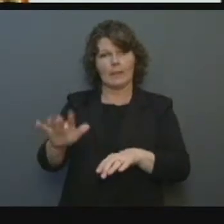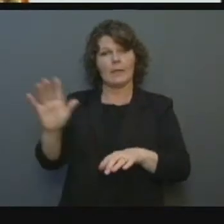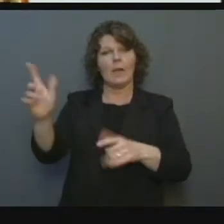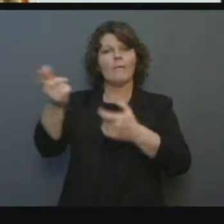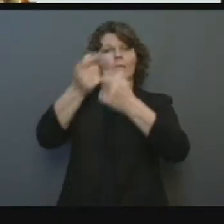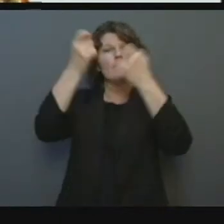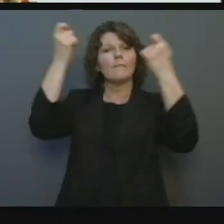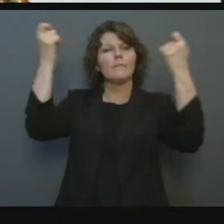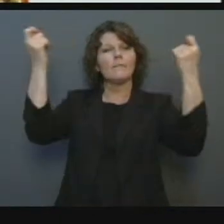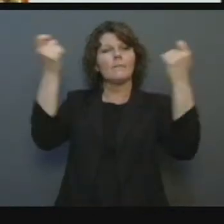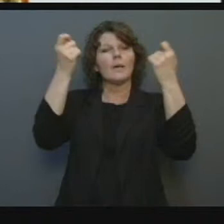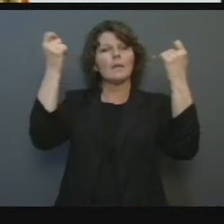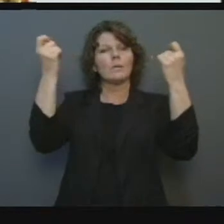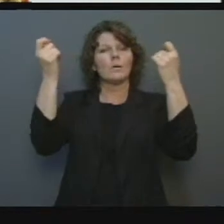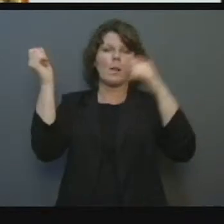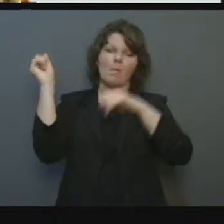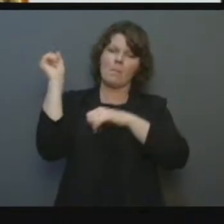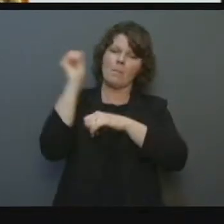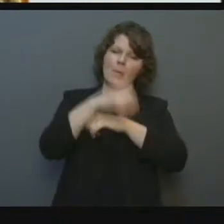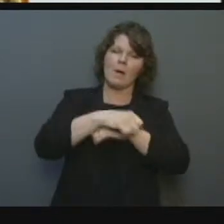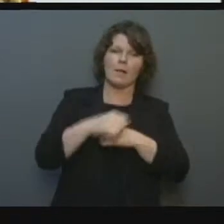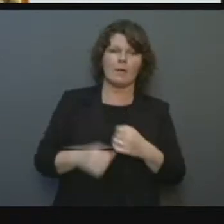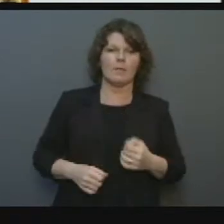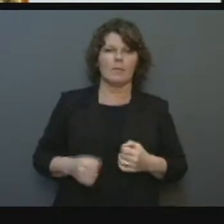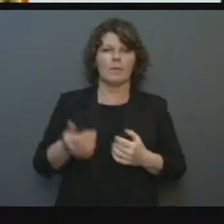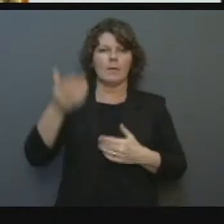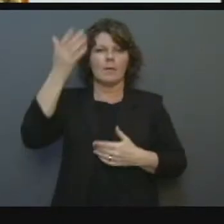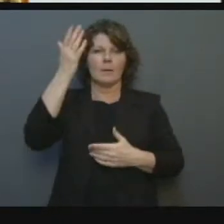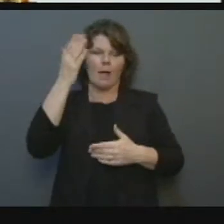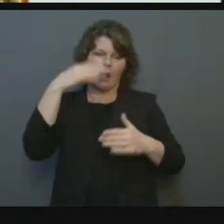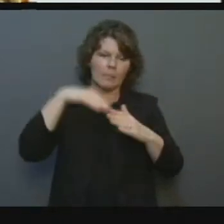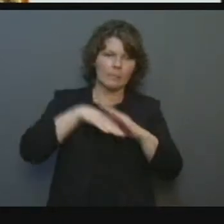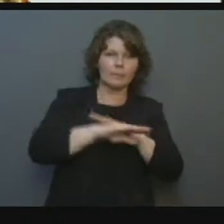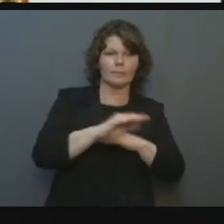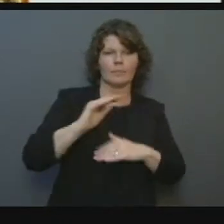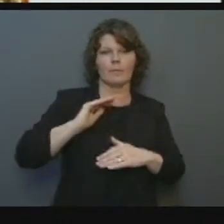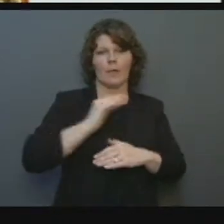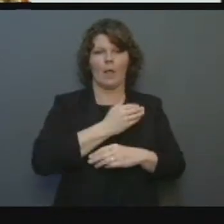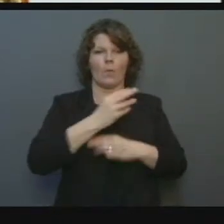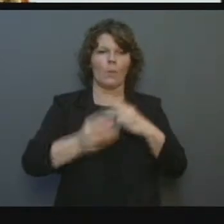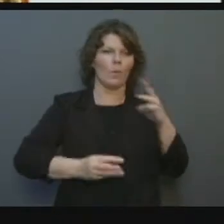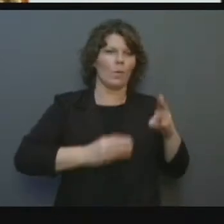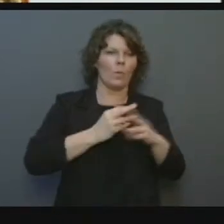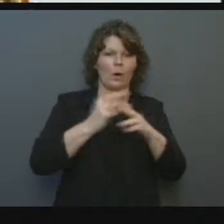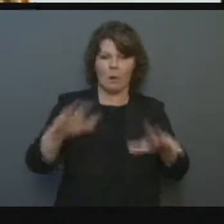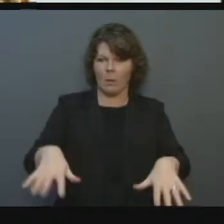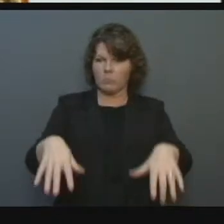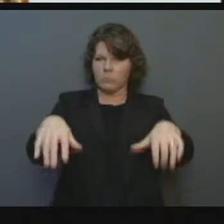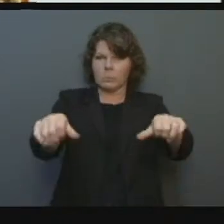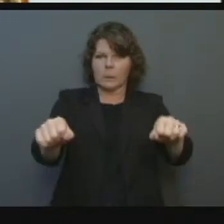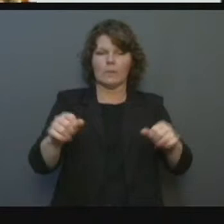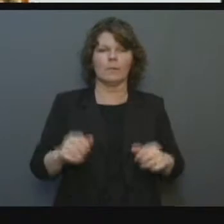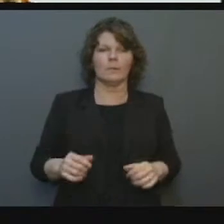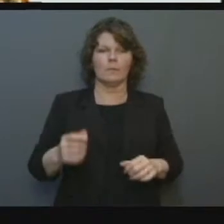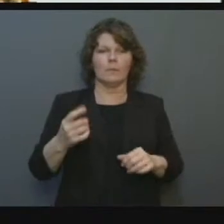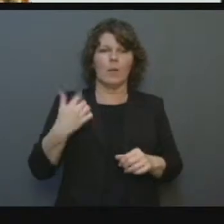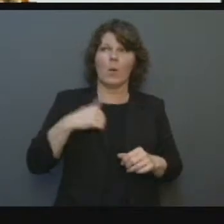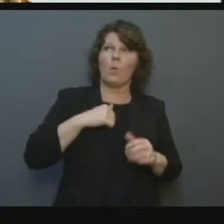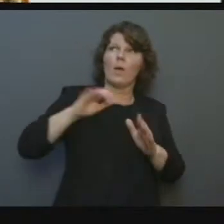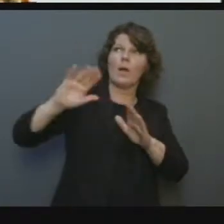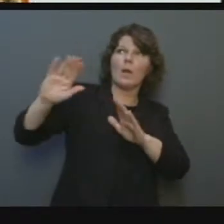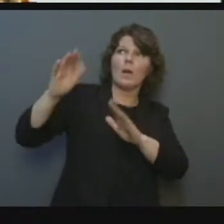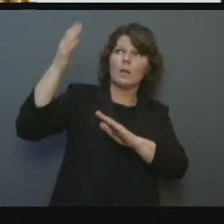victory. You see, God invaded our world. He came into our place of sin where we turned away from God.